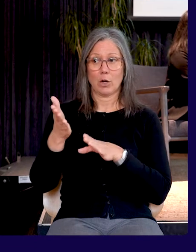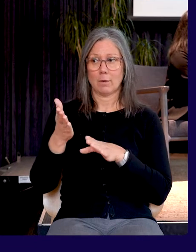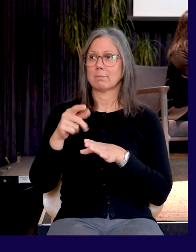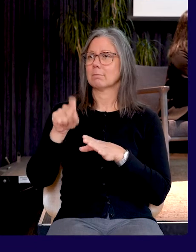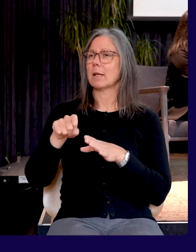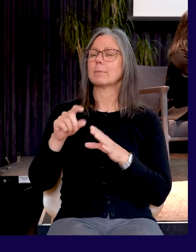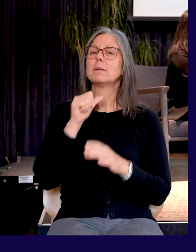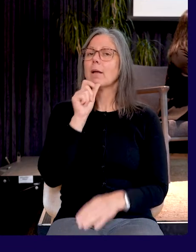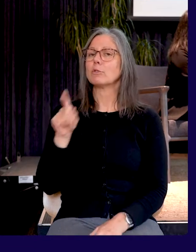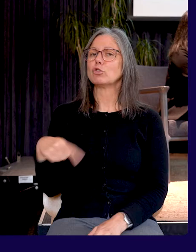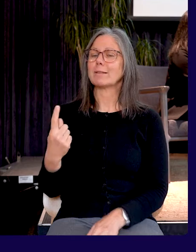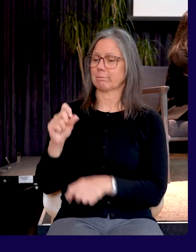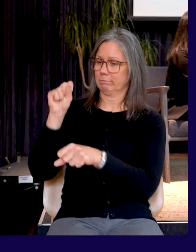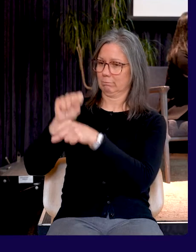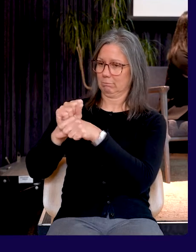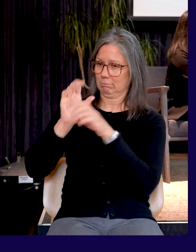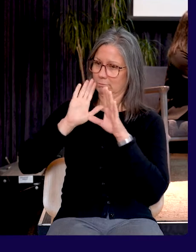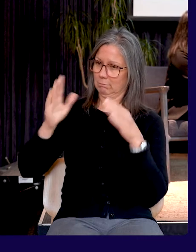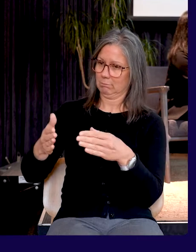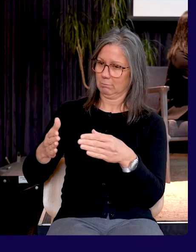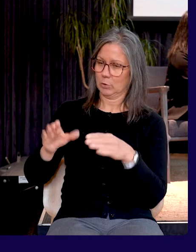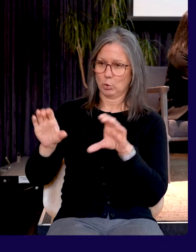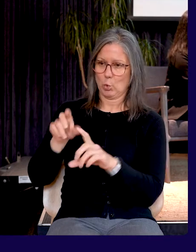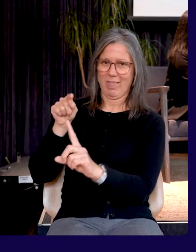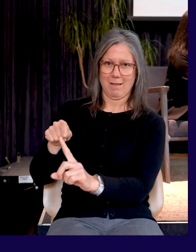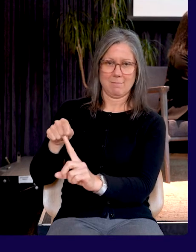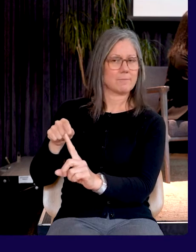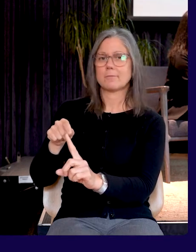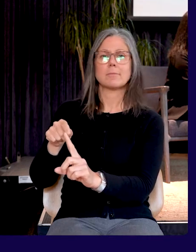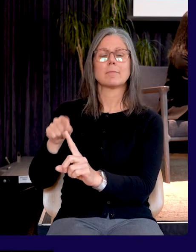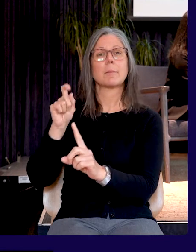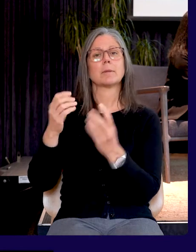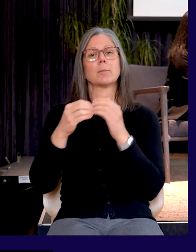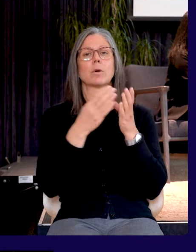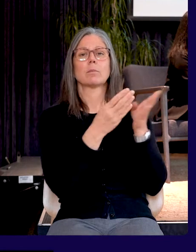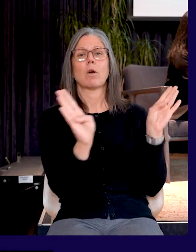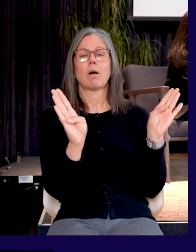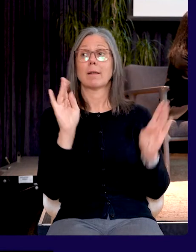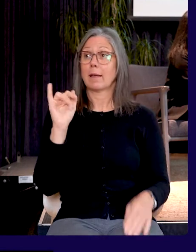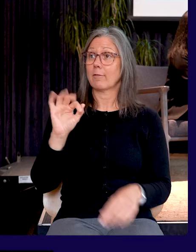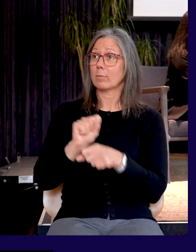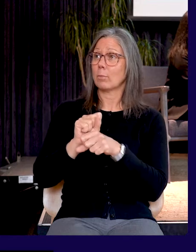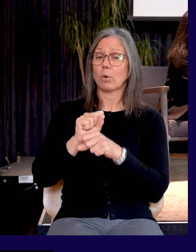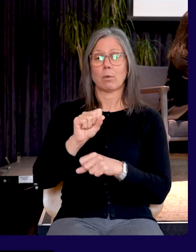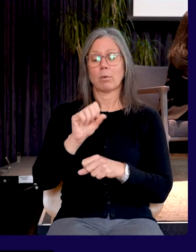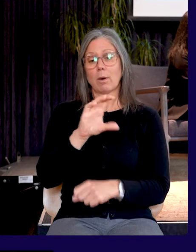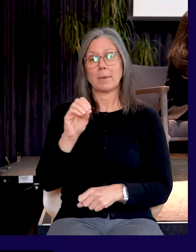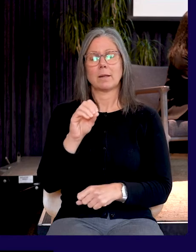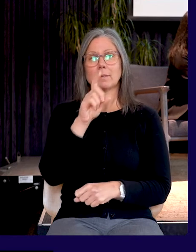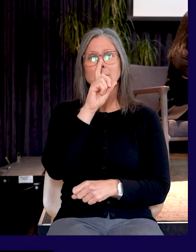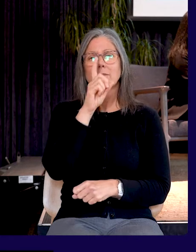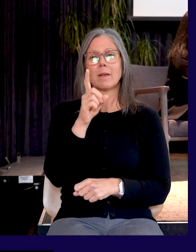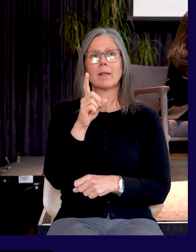more than just, this is how you do this thing, right? If more employers got on board